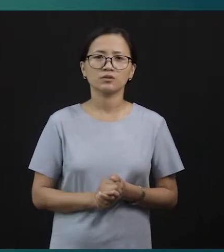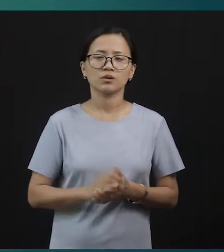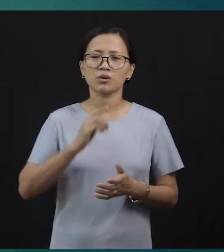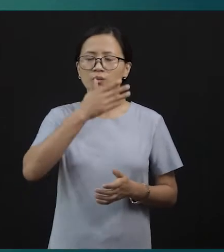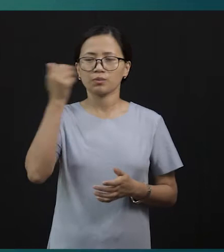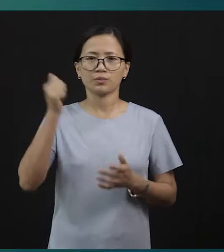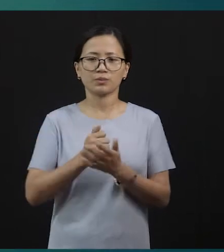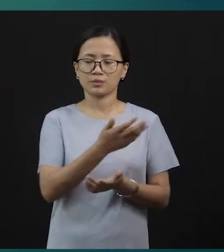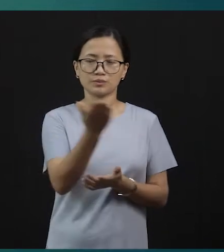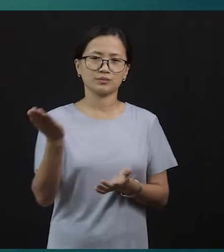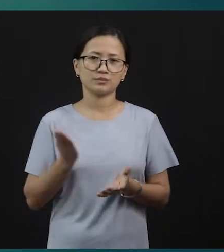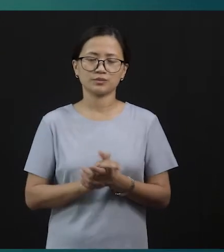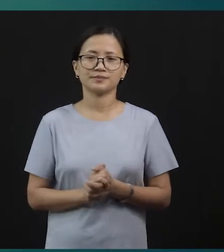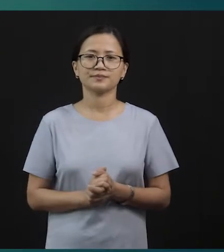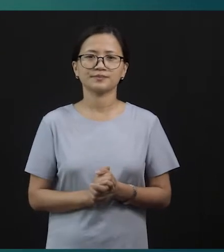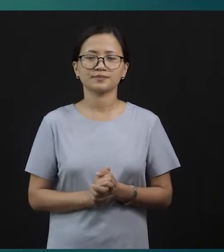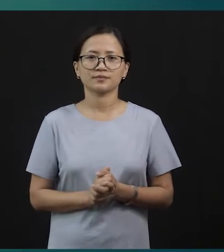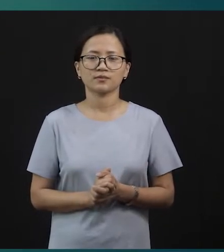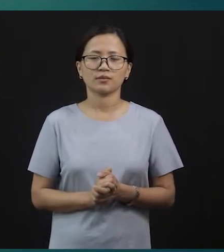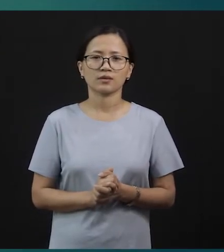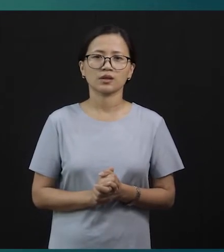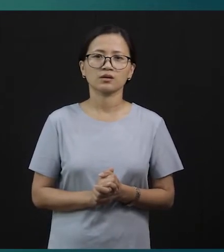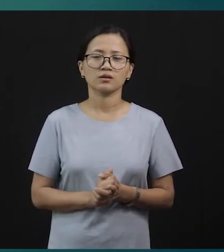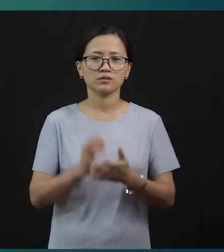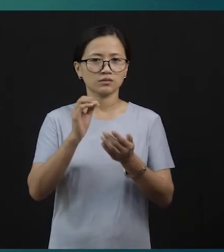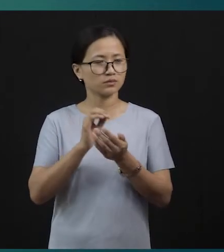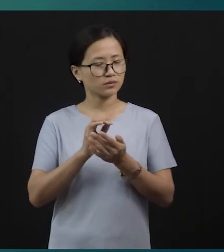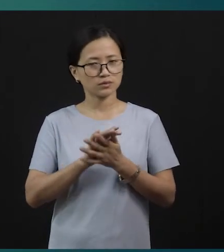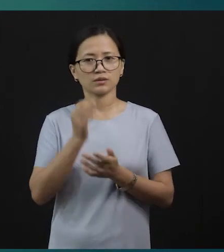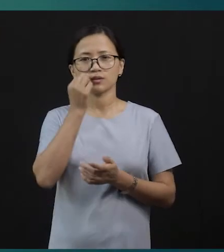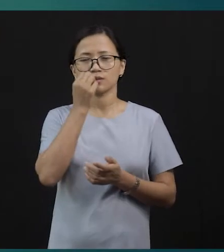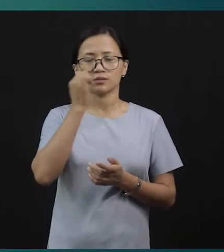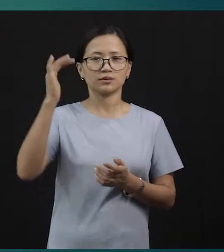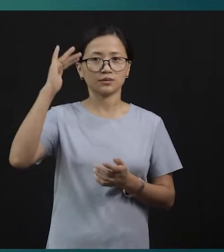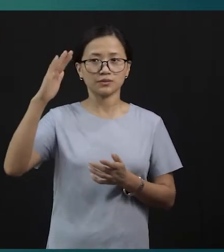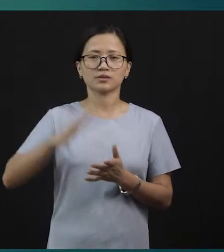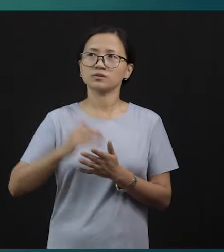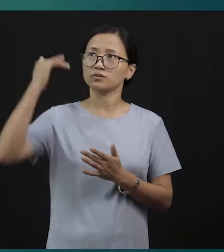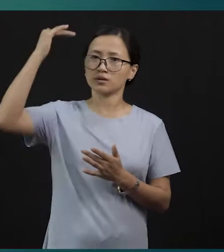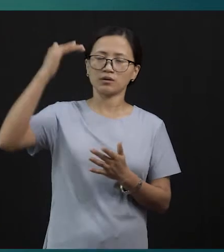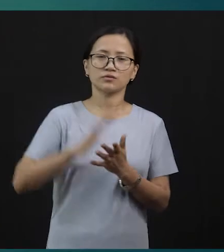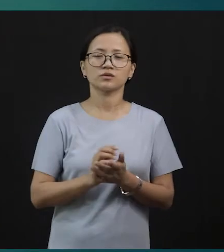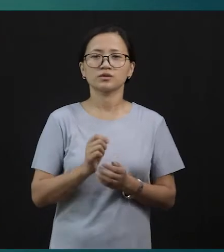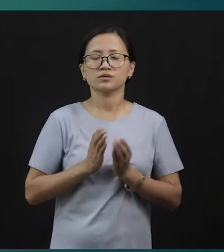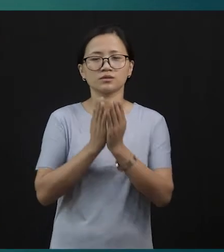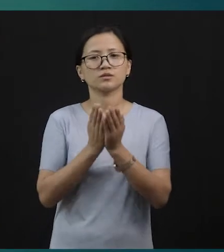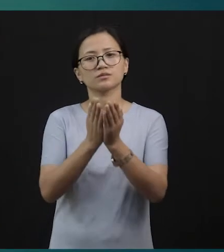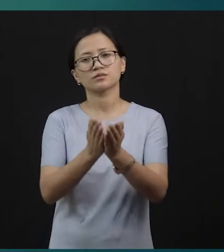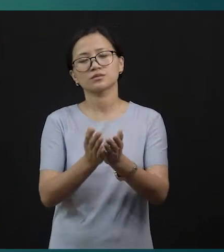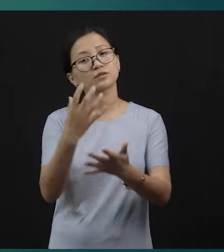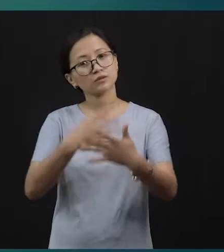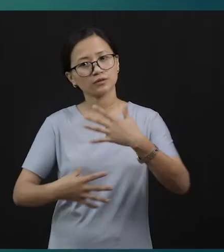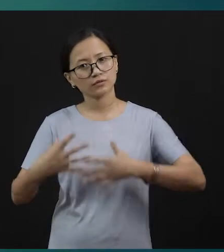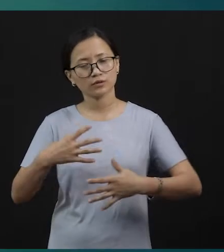be the best for you. Okay, and so the captain of the ship. Remember, one ship survived.